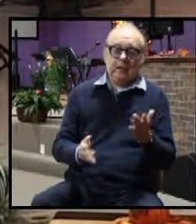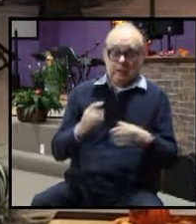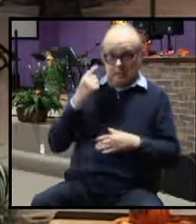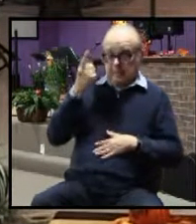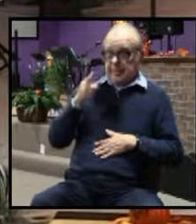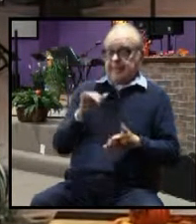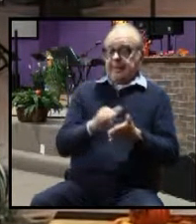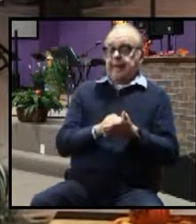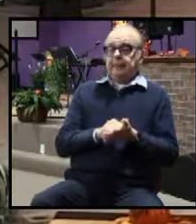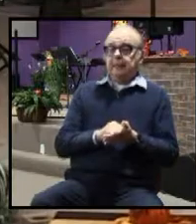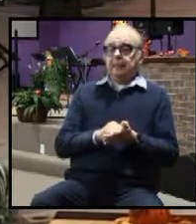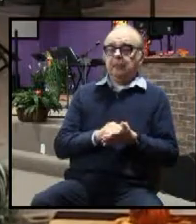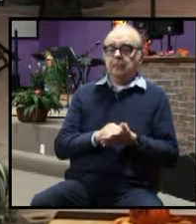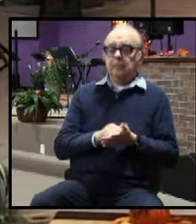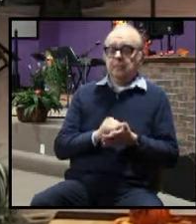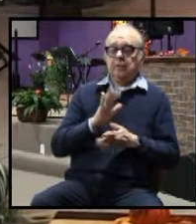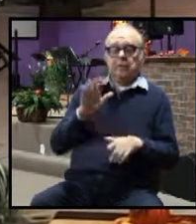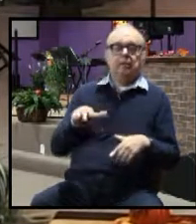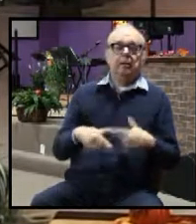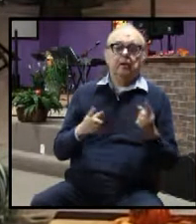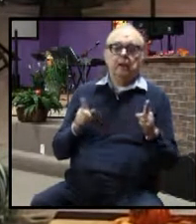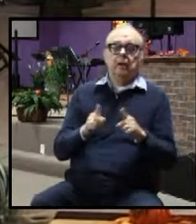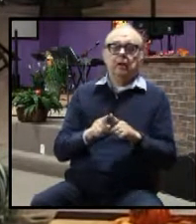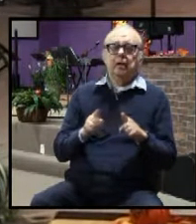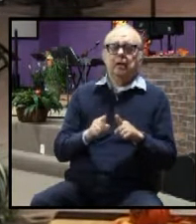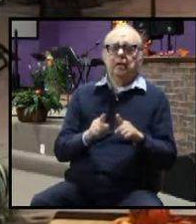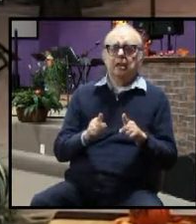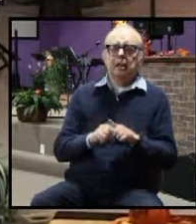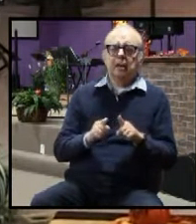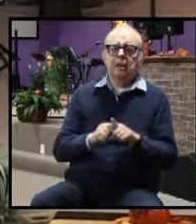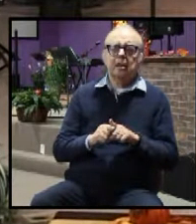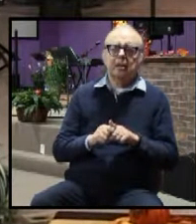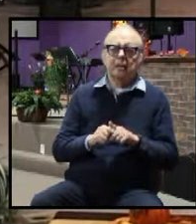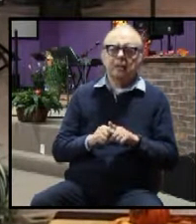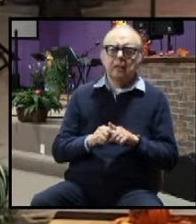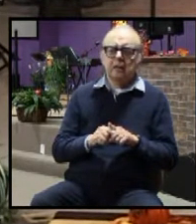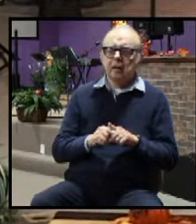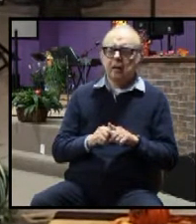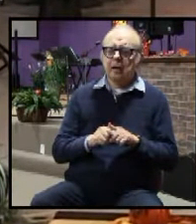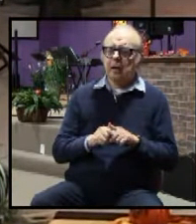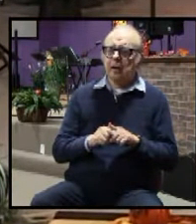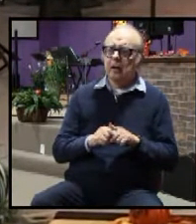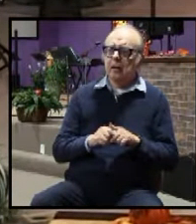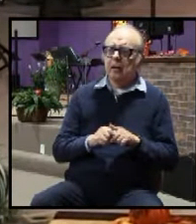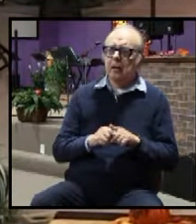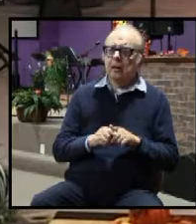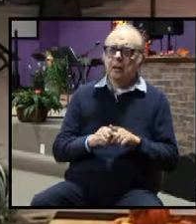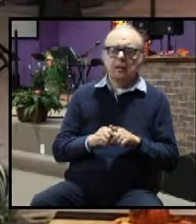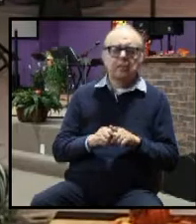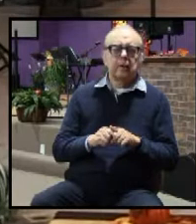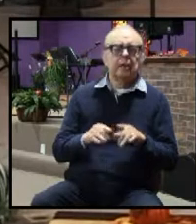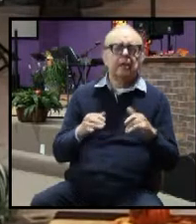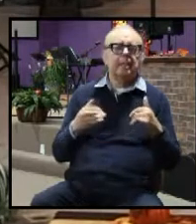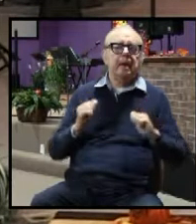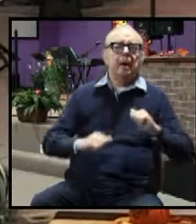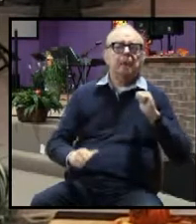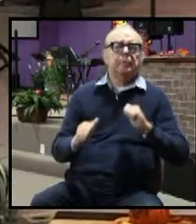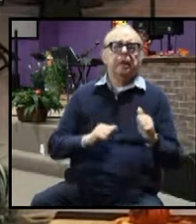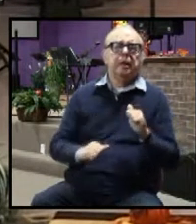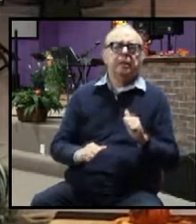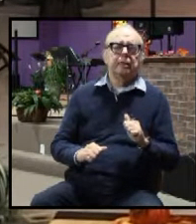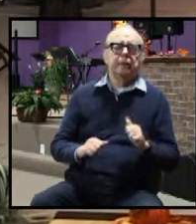Or maybe you think that your life is like a play and you're already trying to figure out who's going to play that